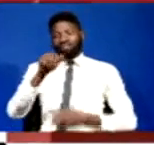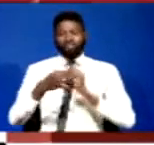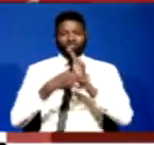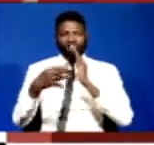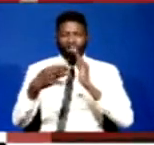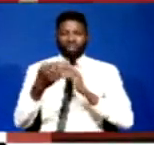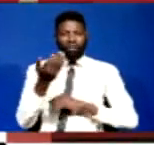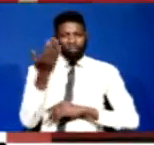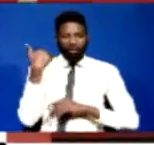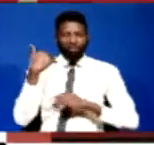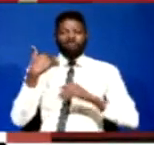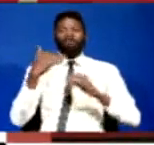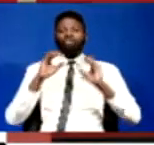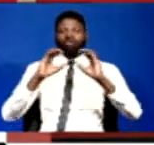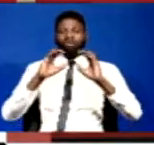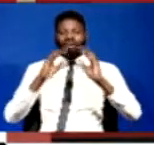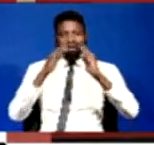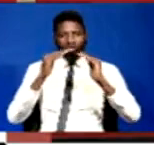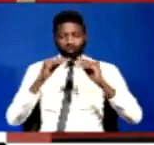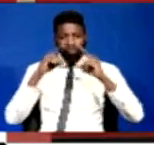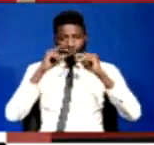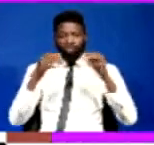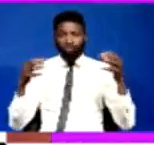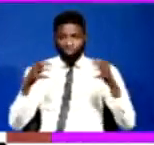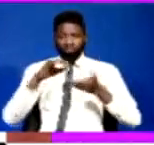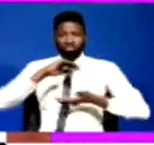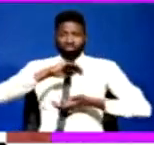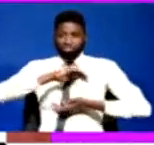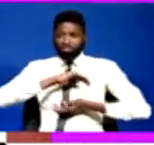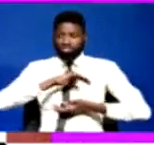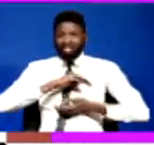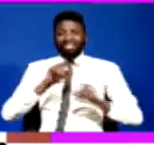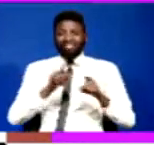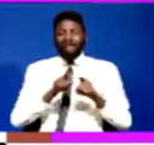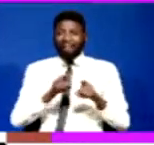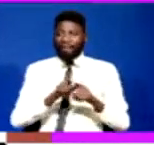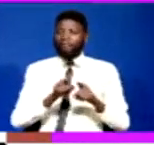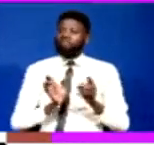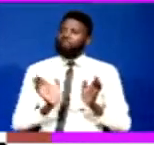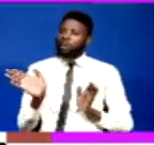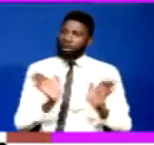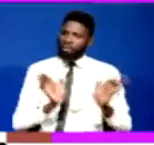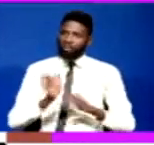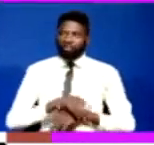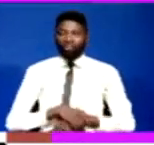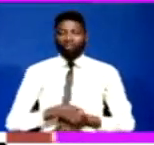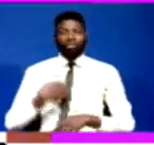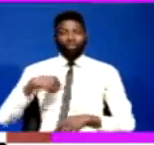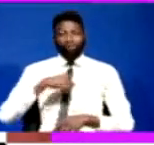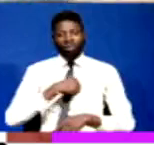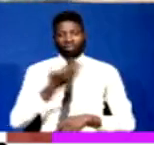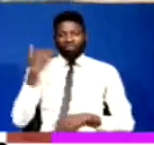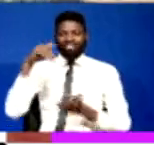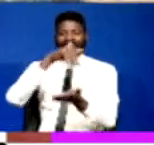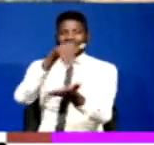Arsenal, alikiri kuwa walinda lango wameongeza idadi ya pasi. We inside the game considered always that the